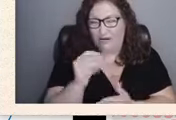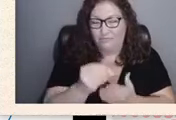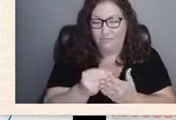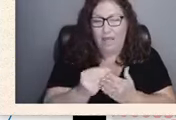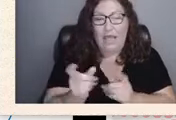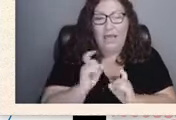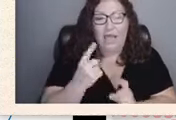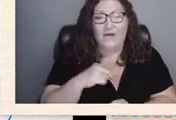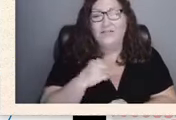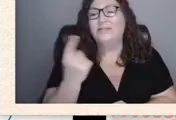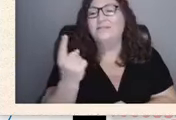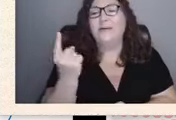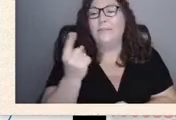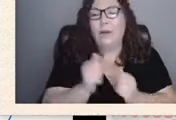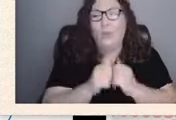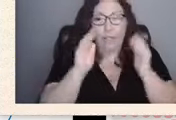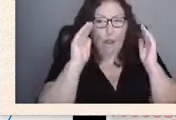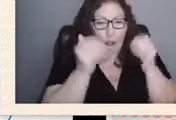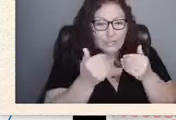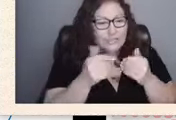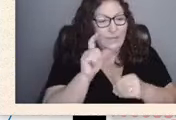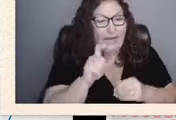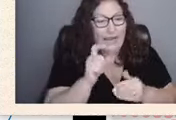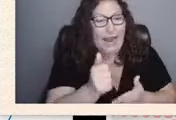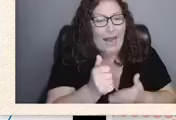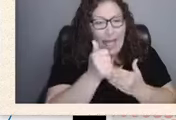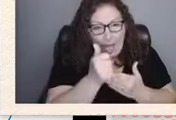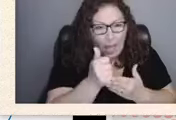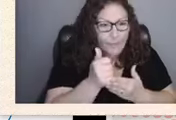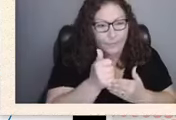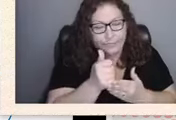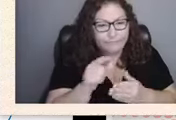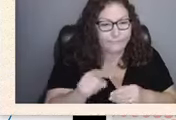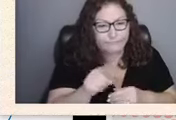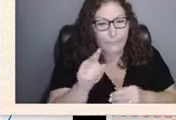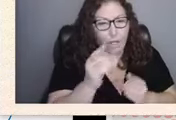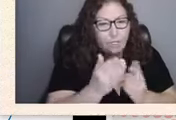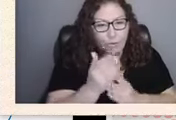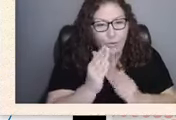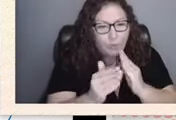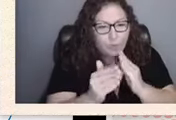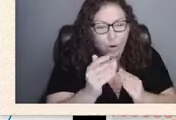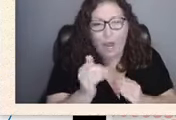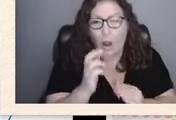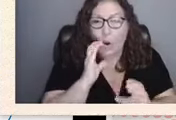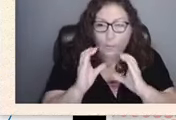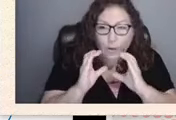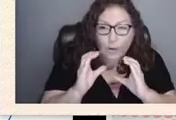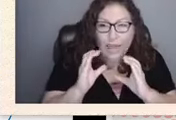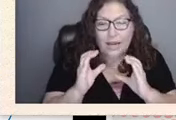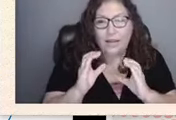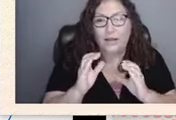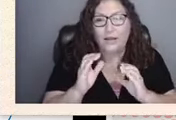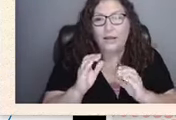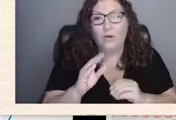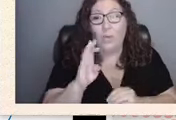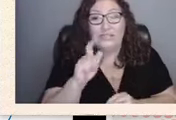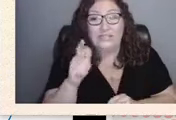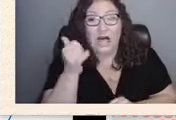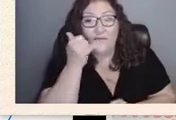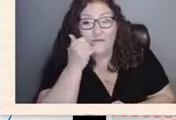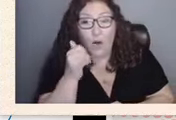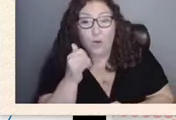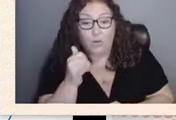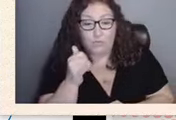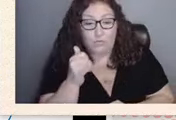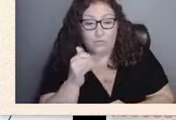that needed help navigating the community or communicating. Well, a cell phone and a cell phone device and a